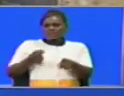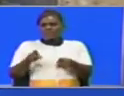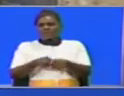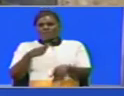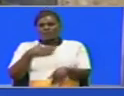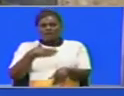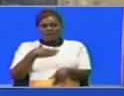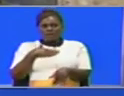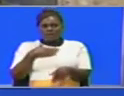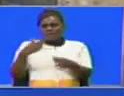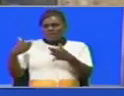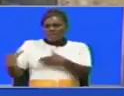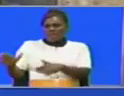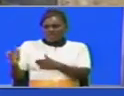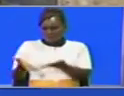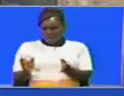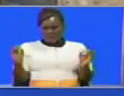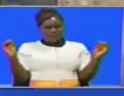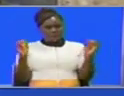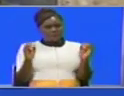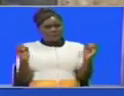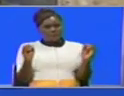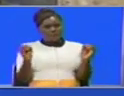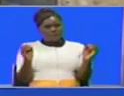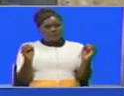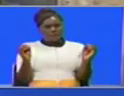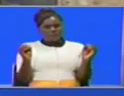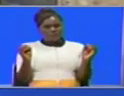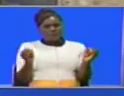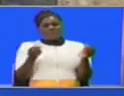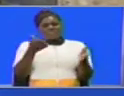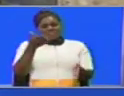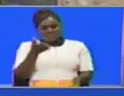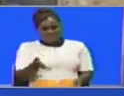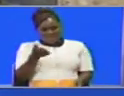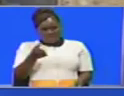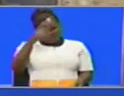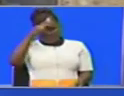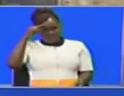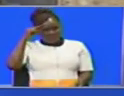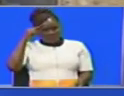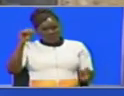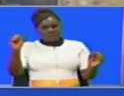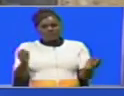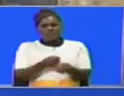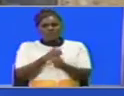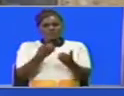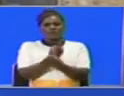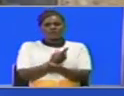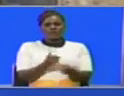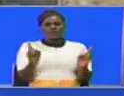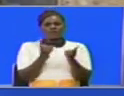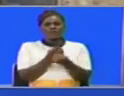is not going to go away. Yeah. It is going to be there. Because you cannot go to preach democracy to a hungry